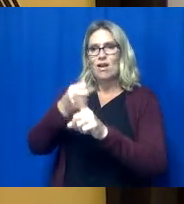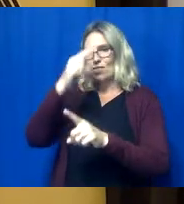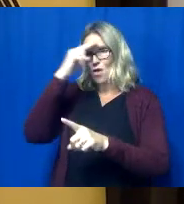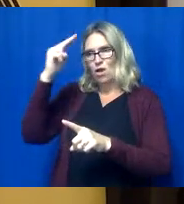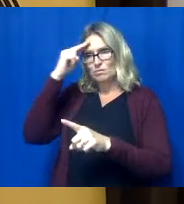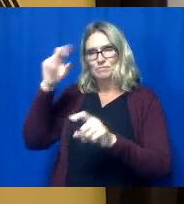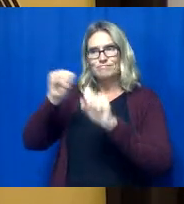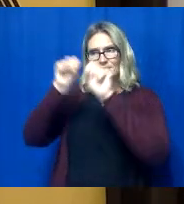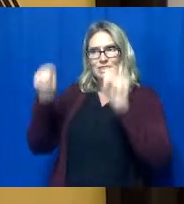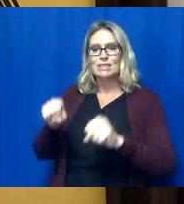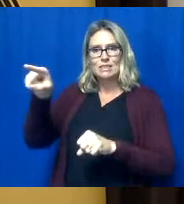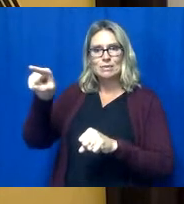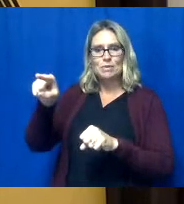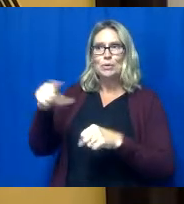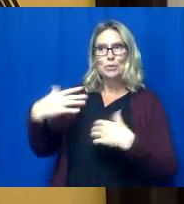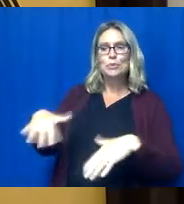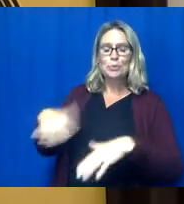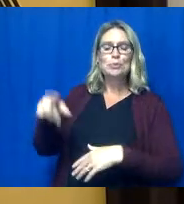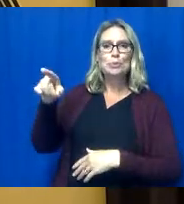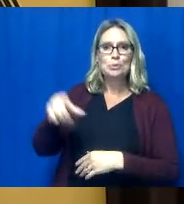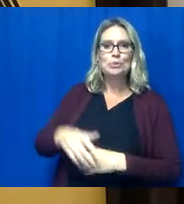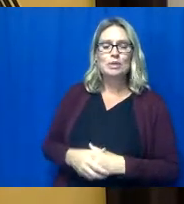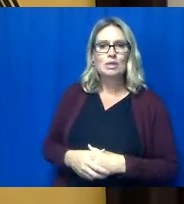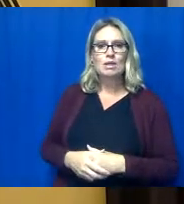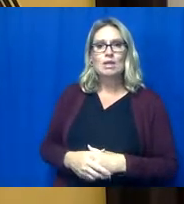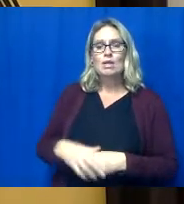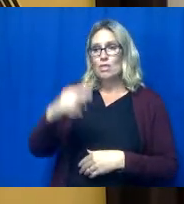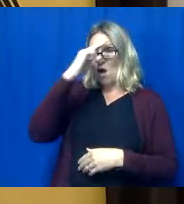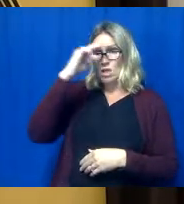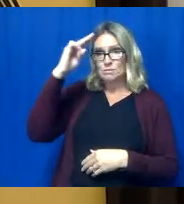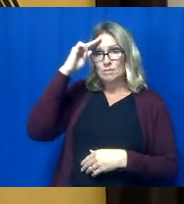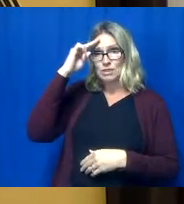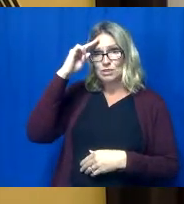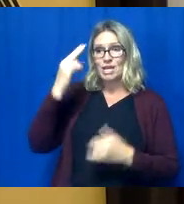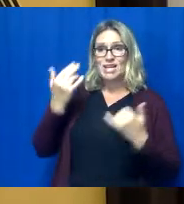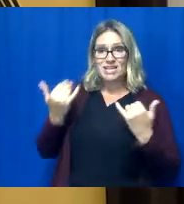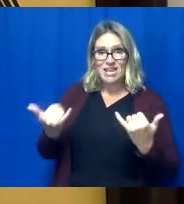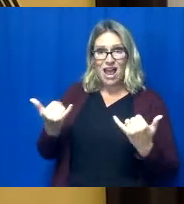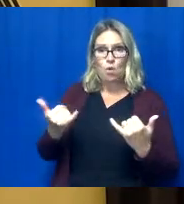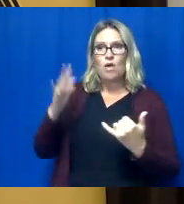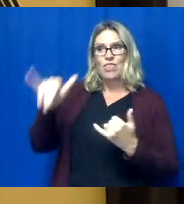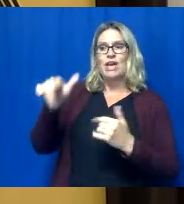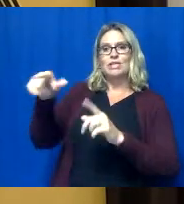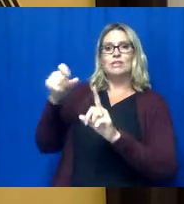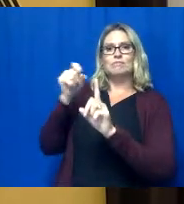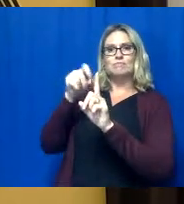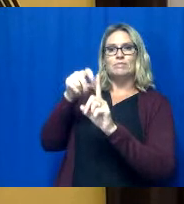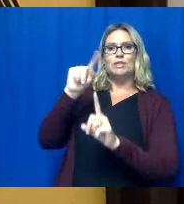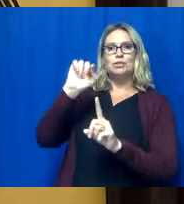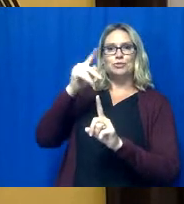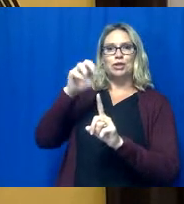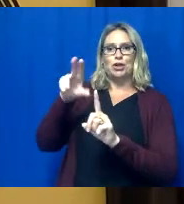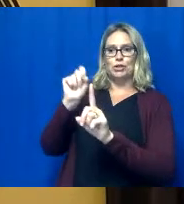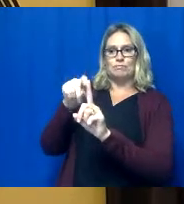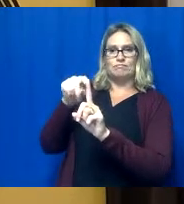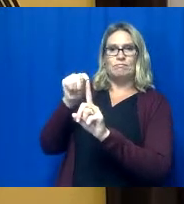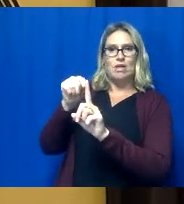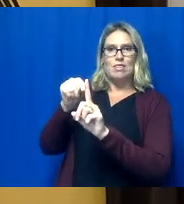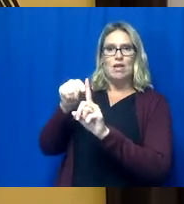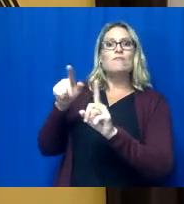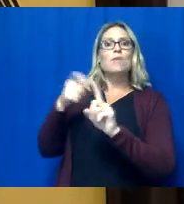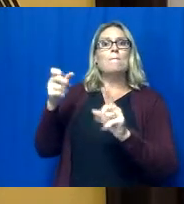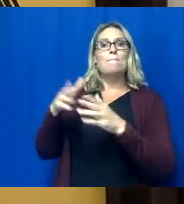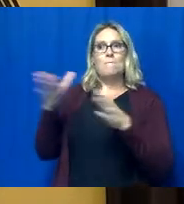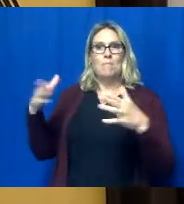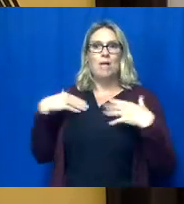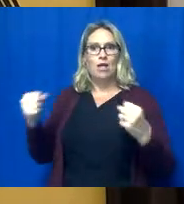system. That is why hospitalization are now the trigger for us to move back and forth from public health measures